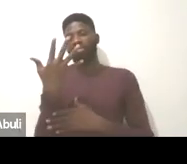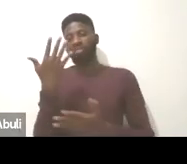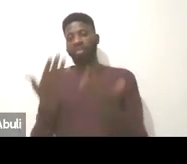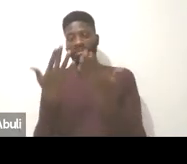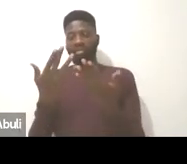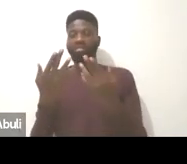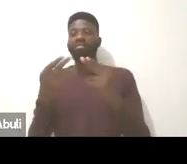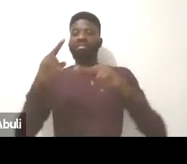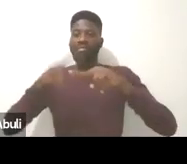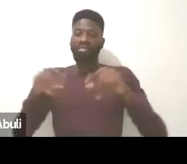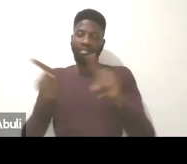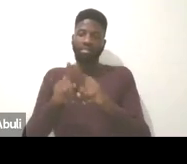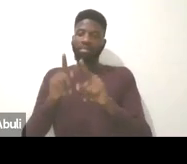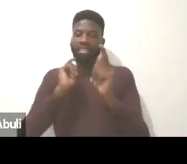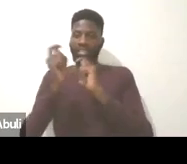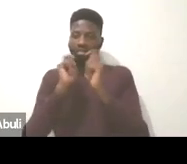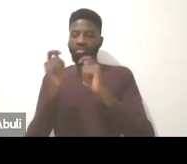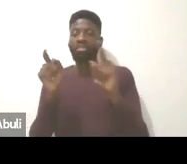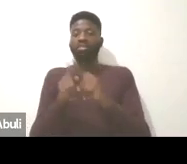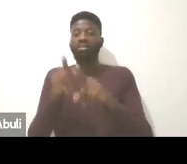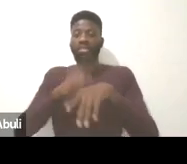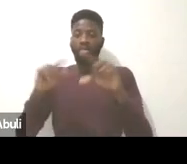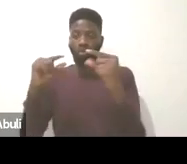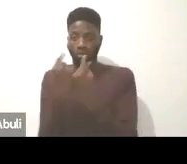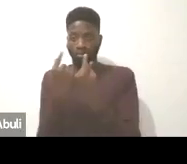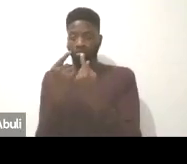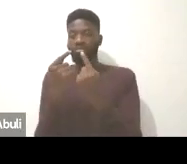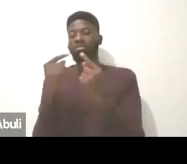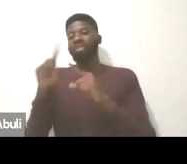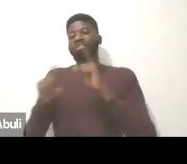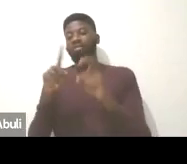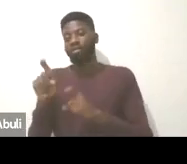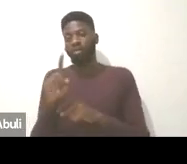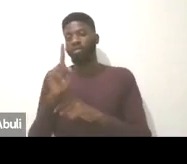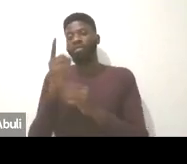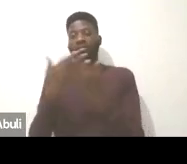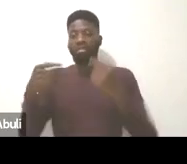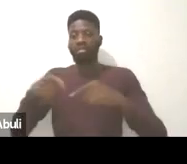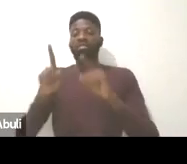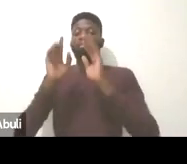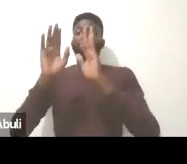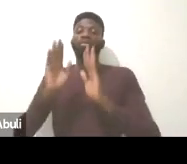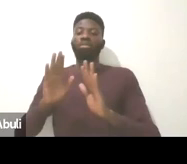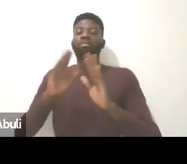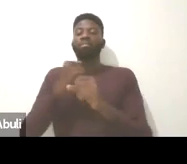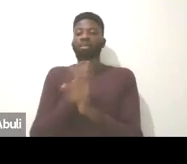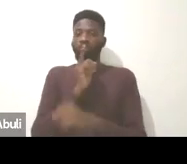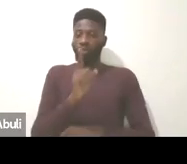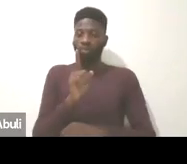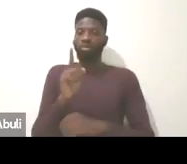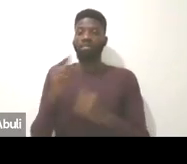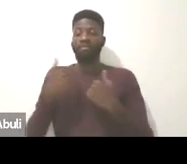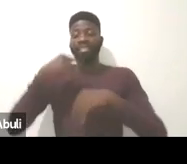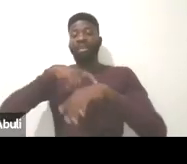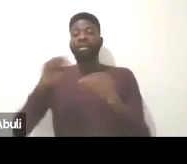in the same interview. Then in these group interviews, the one thing that you really need to ensure that when you find